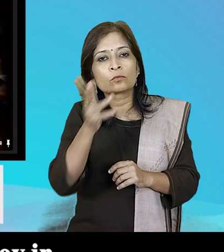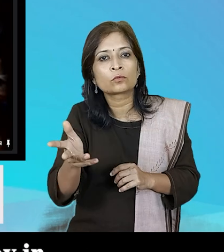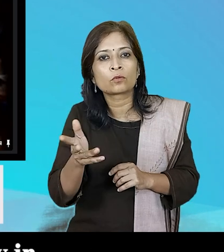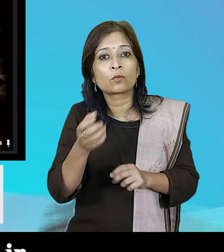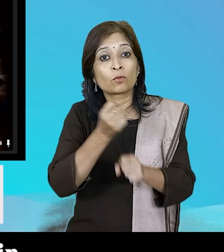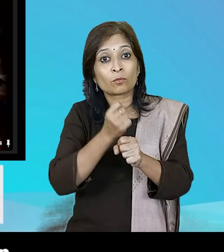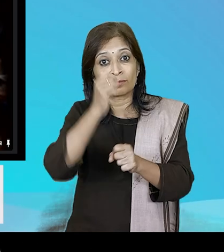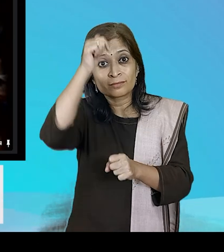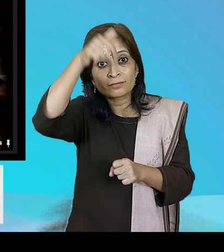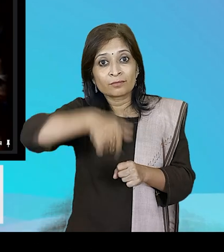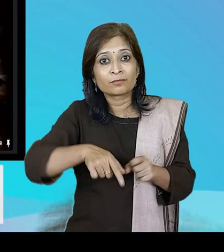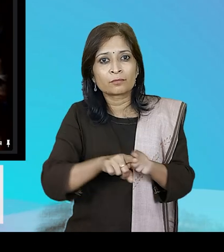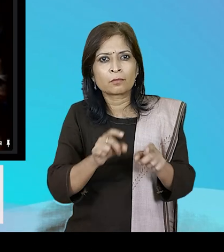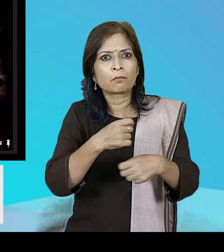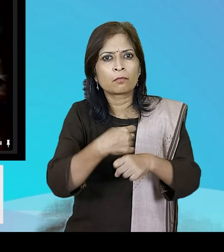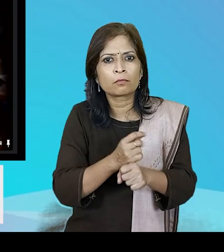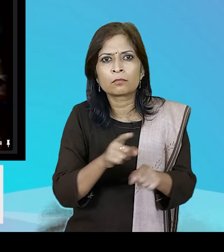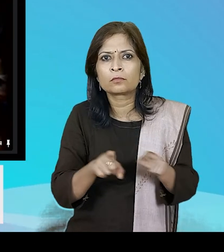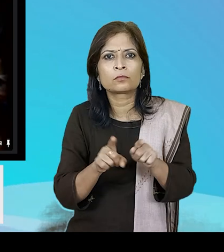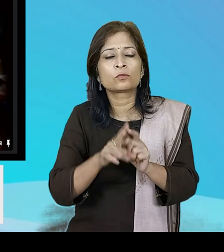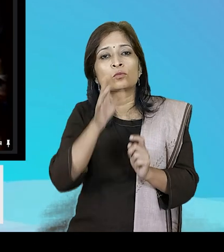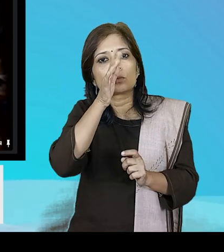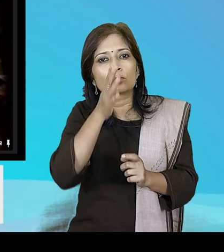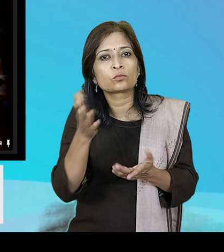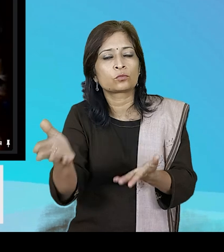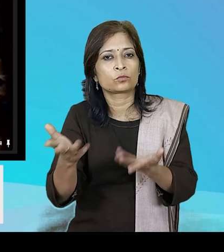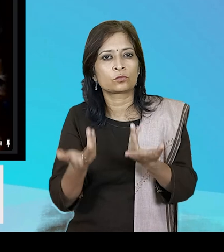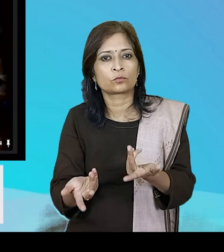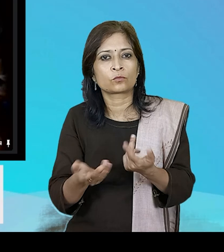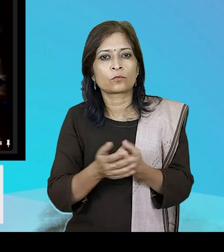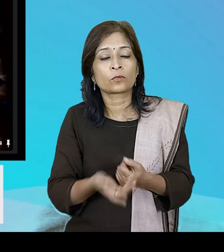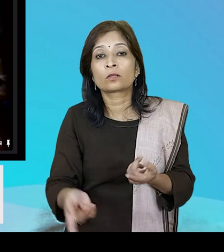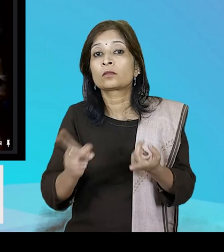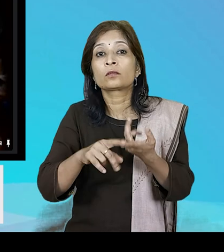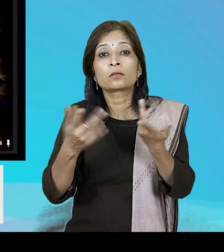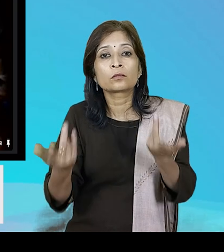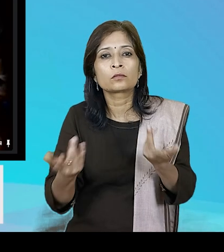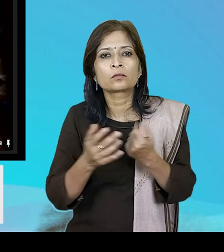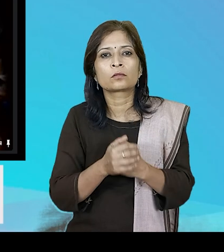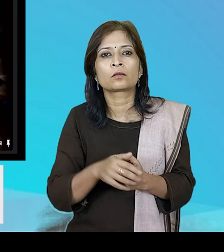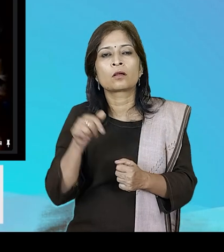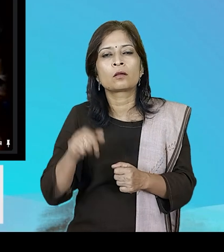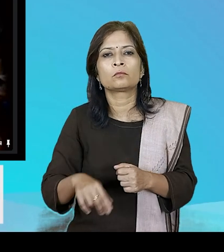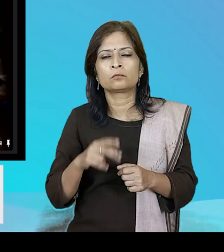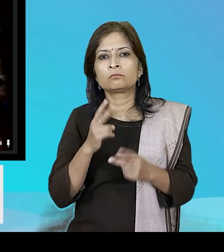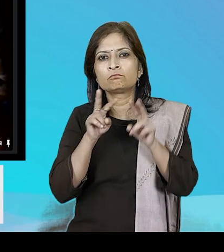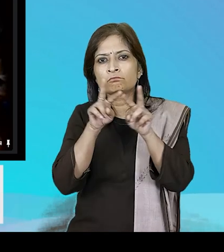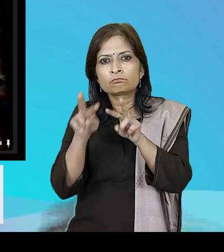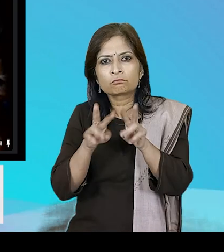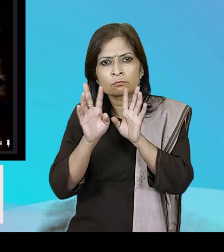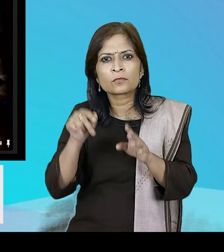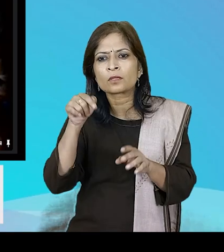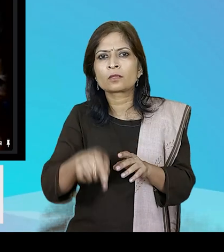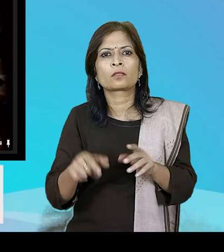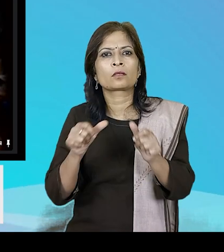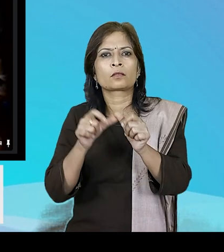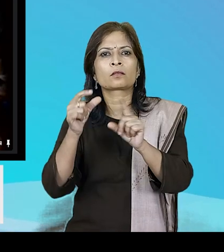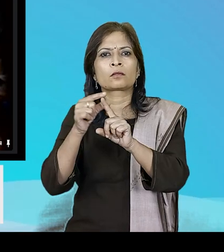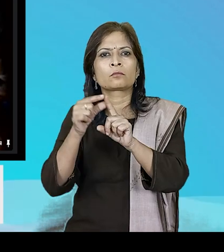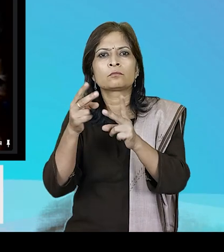mandated by government of India. And and they will, what happens is usually we observe that in